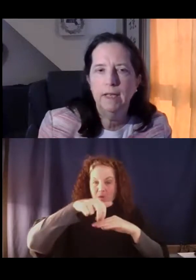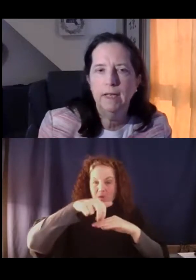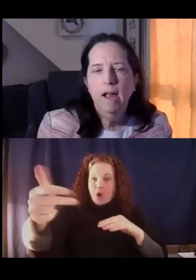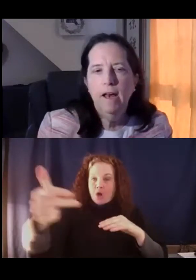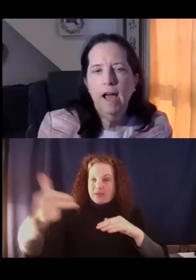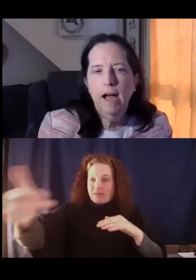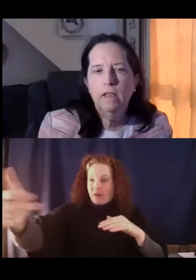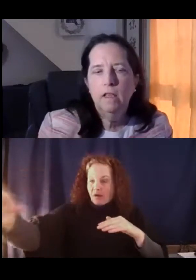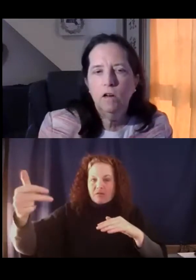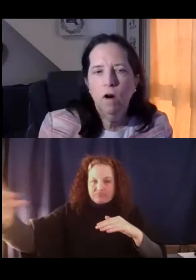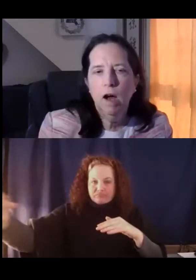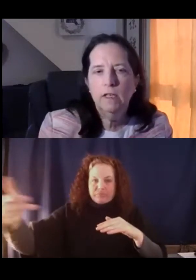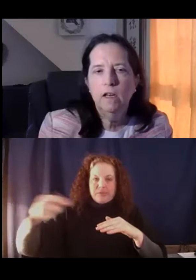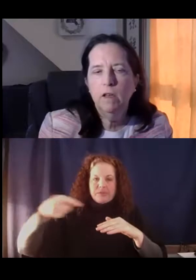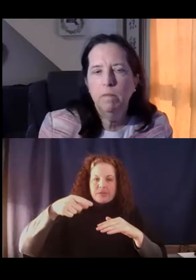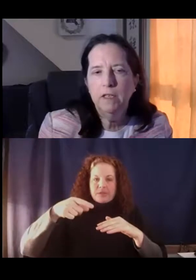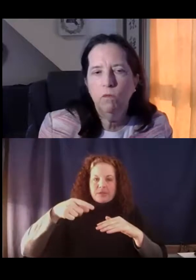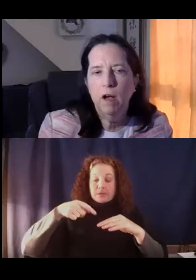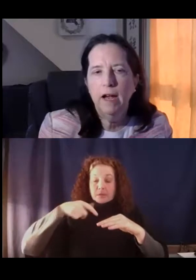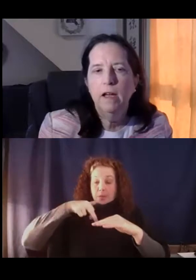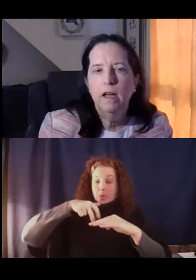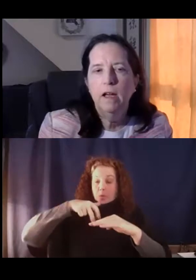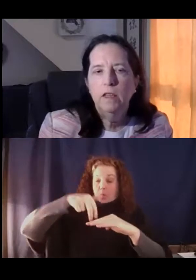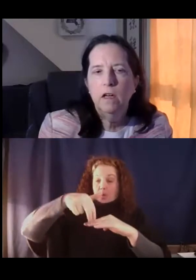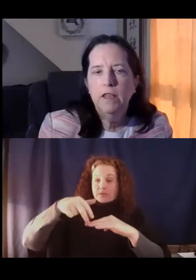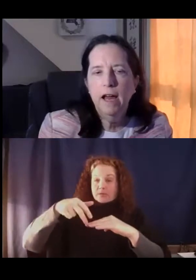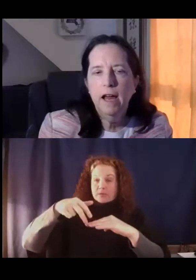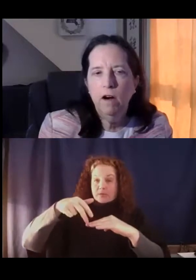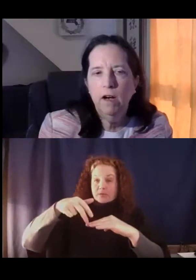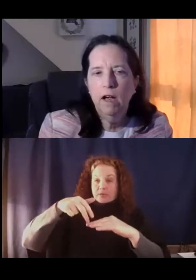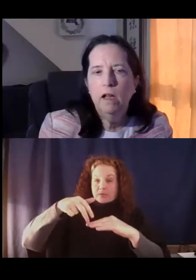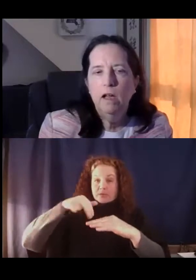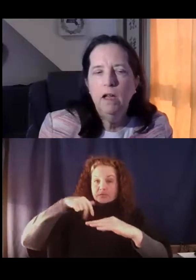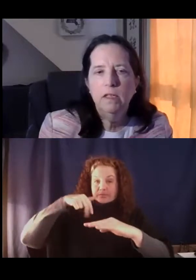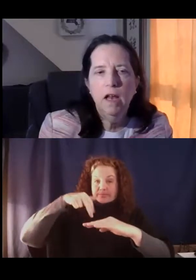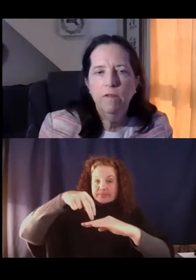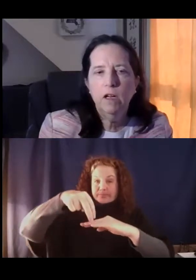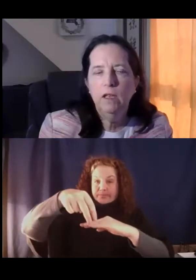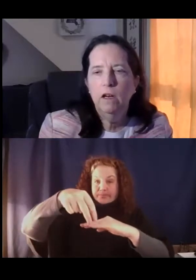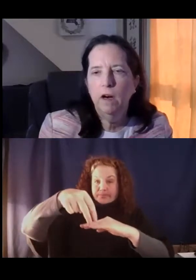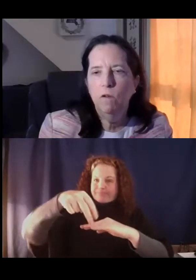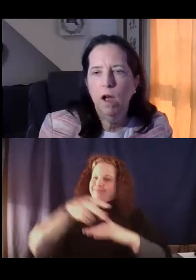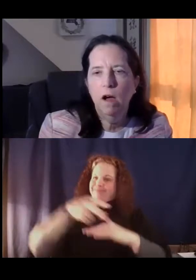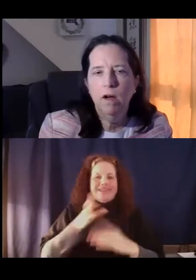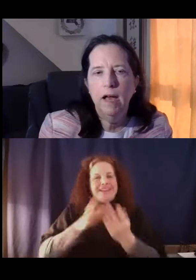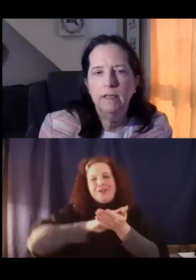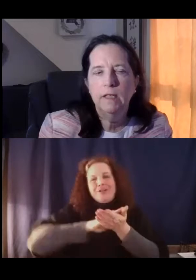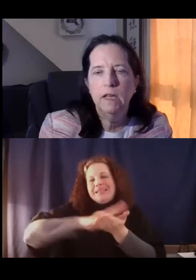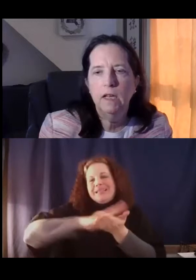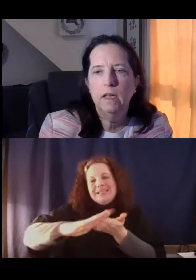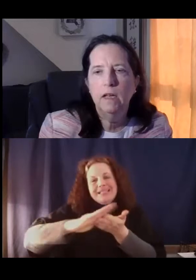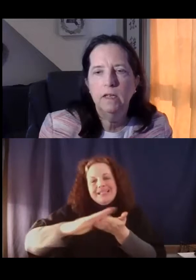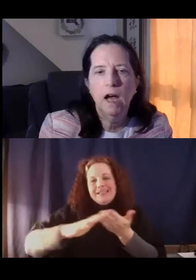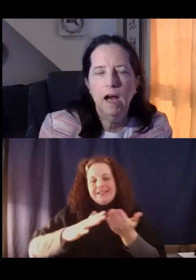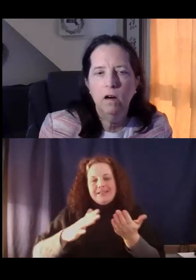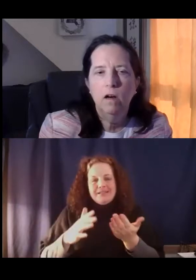station. And at the crossing the busway, that area is never cleared very well as